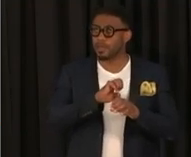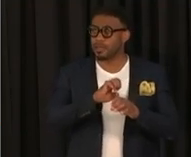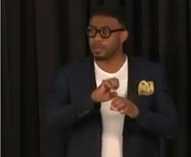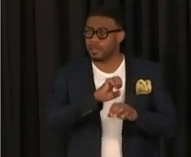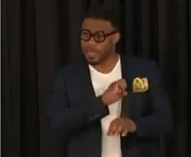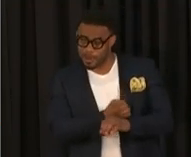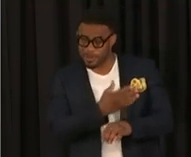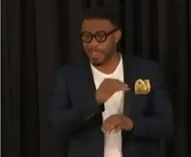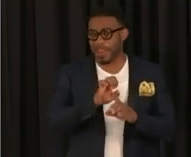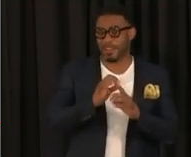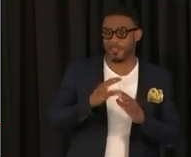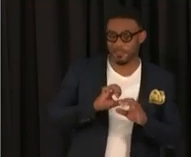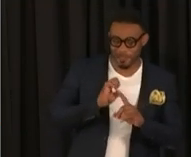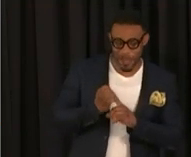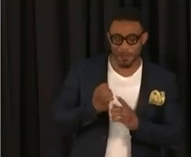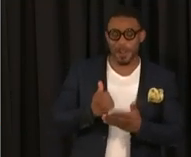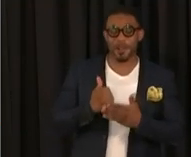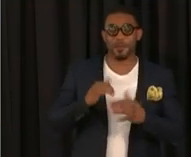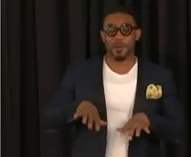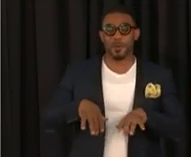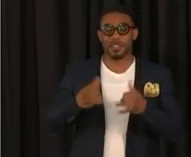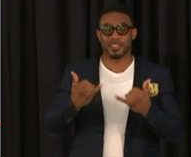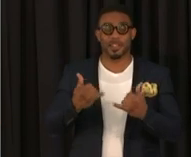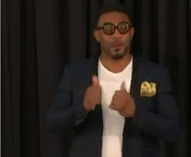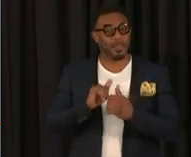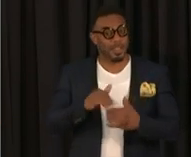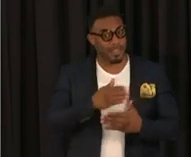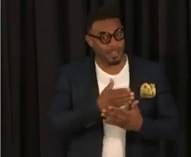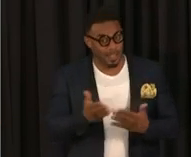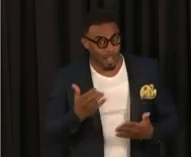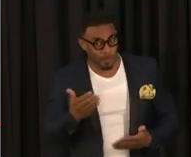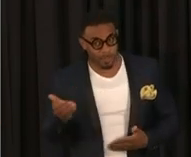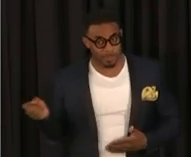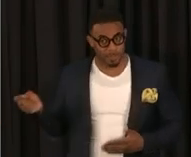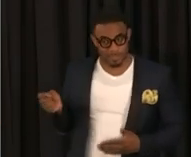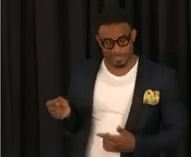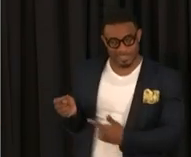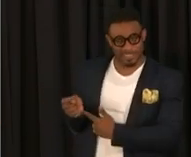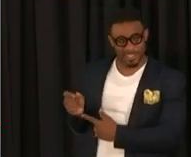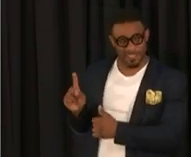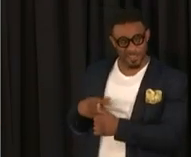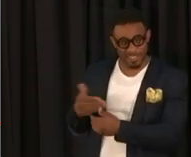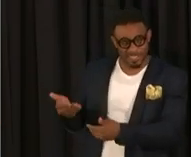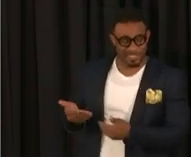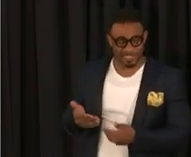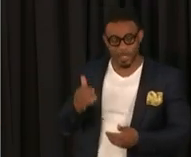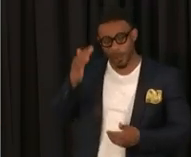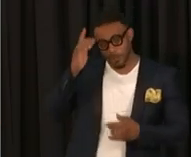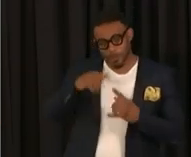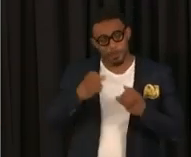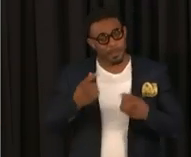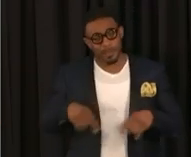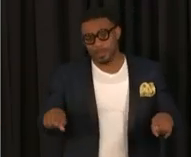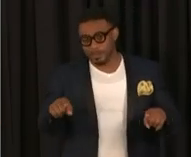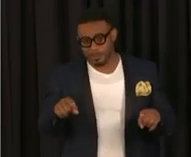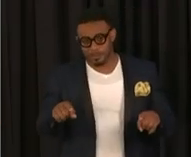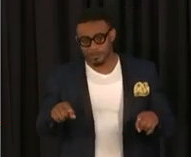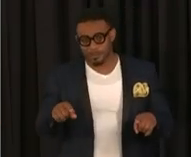Environment, who helped us pull together today's event. So with that, I want to pull in our first guest, who is known to